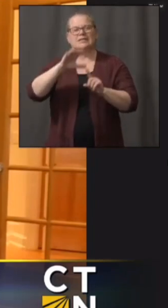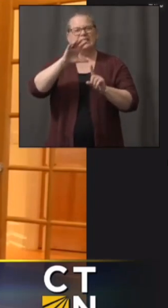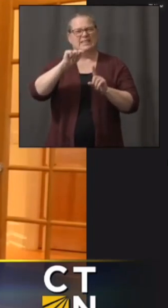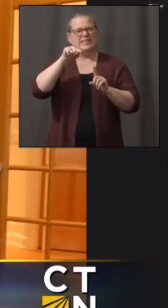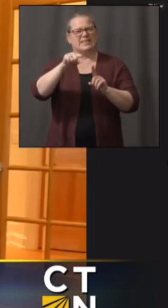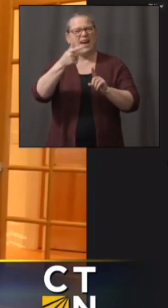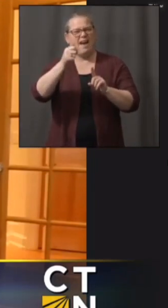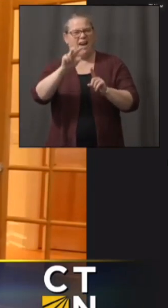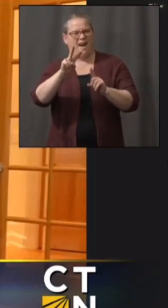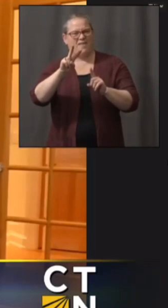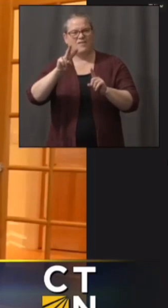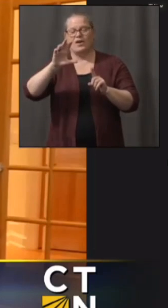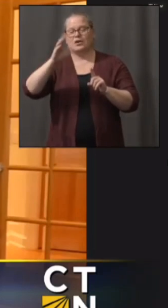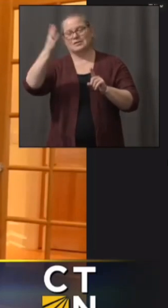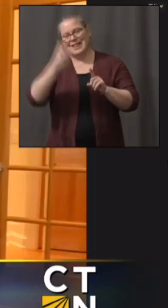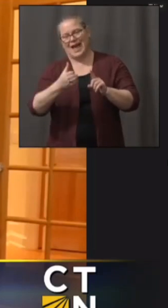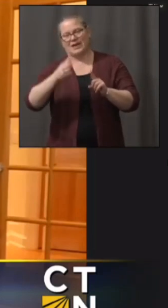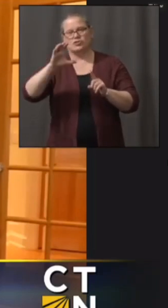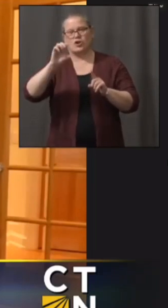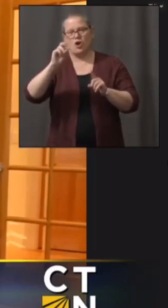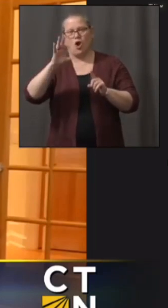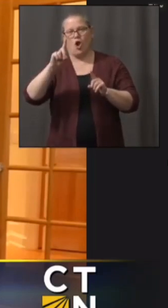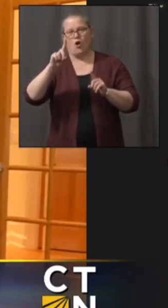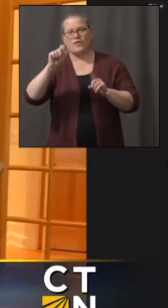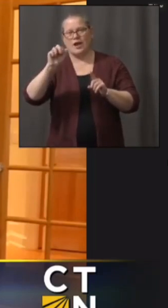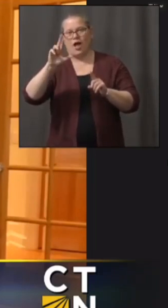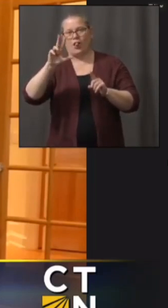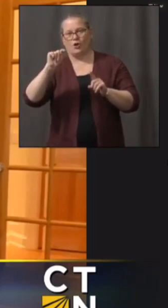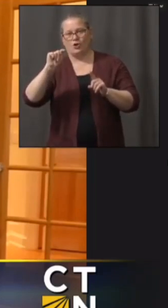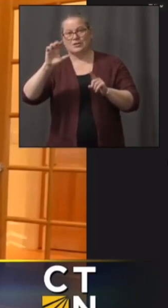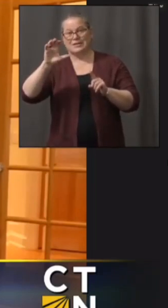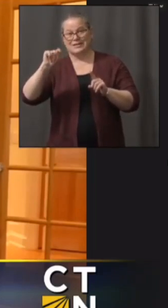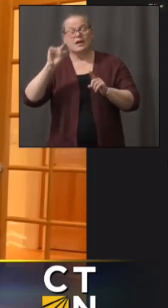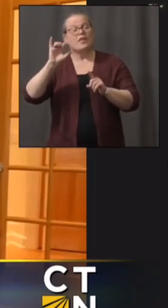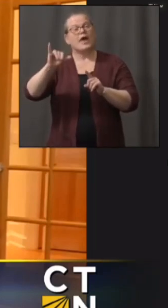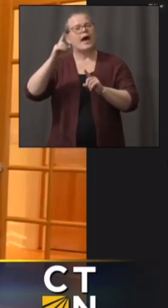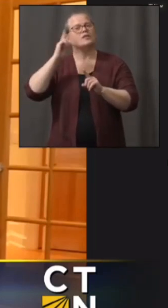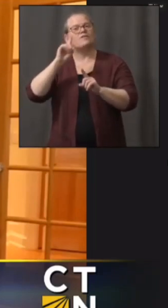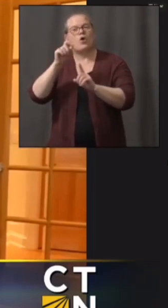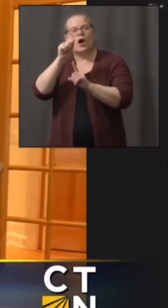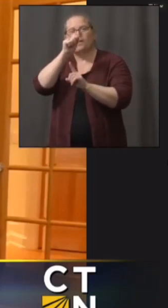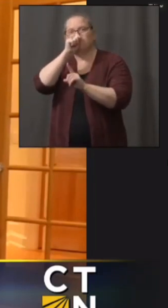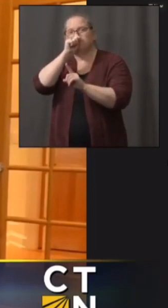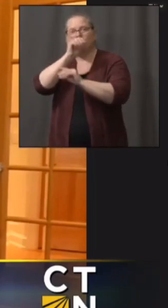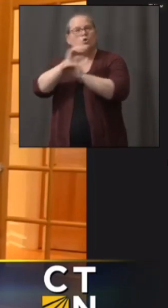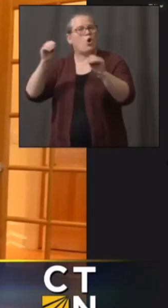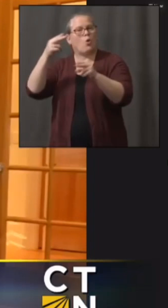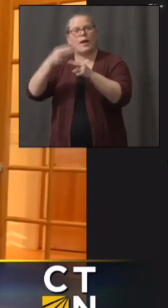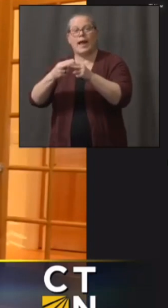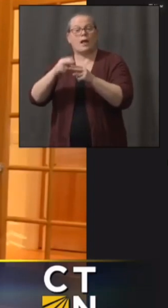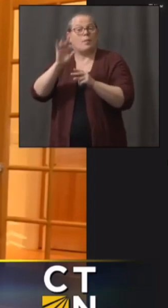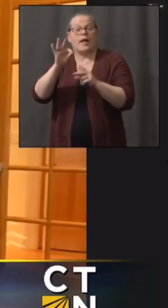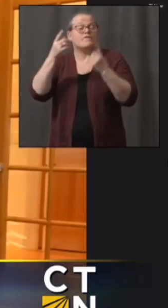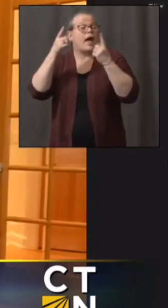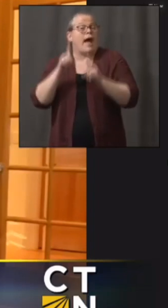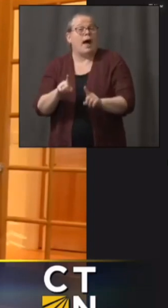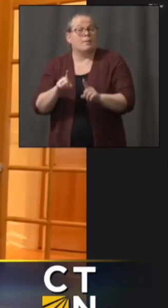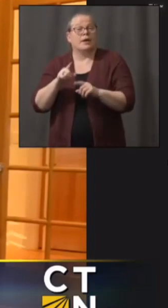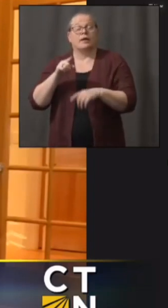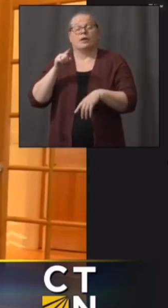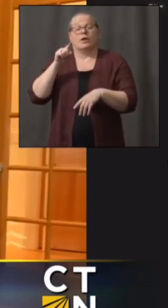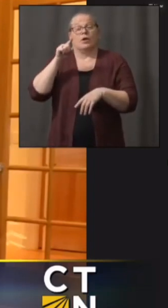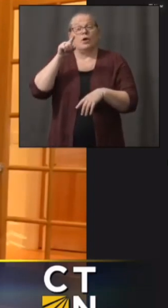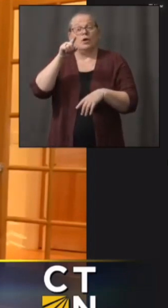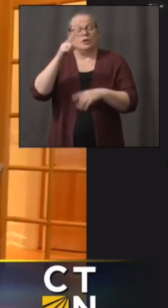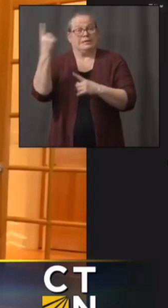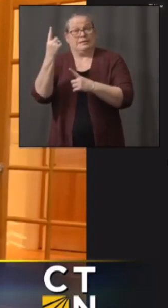anonymous tool where if you have been in close contact with somebody who tested positive and they enter a code into their